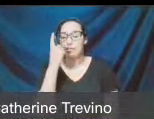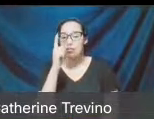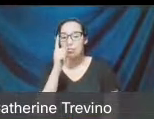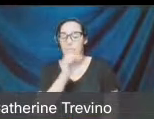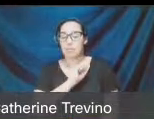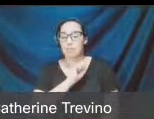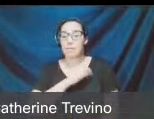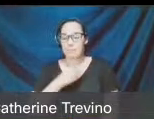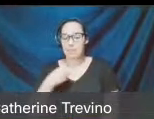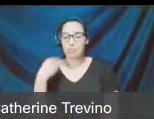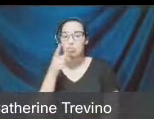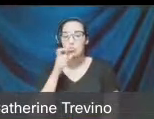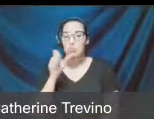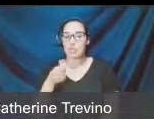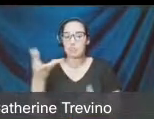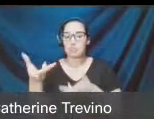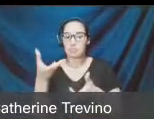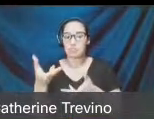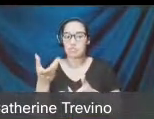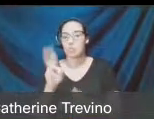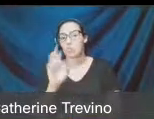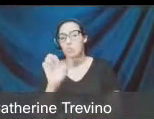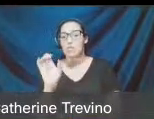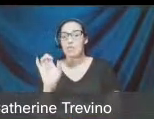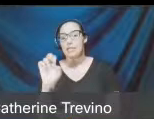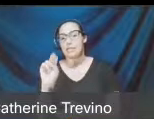to develop this re-engagement plan.